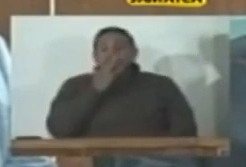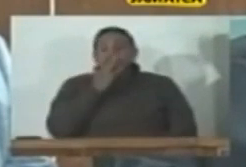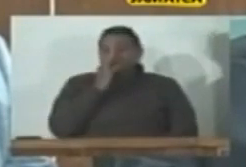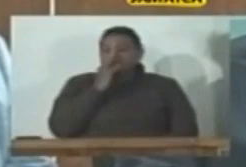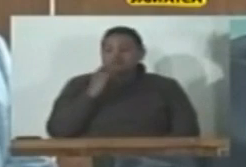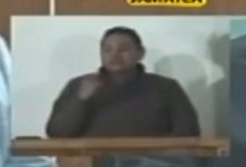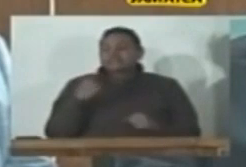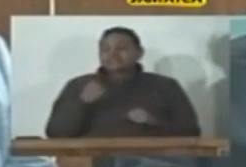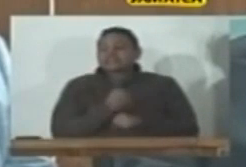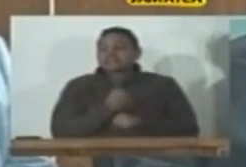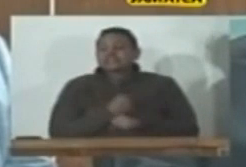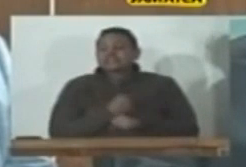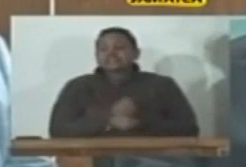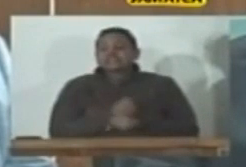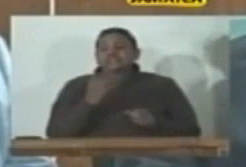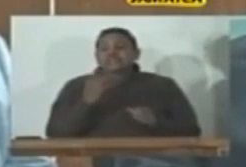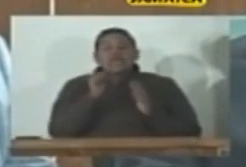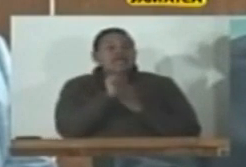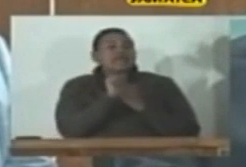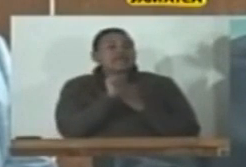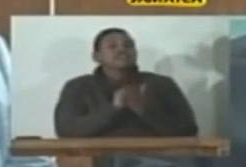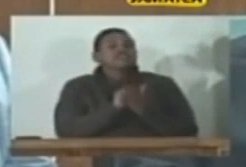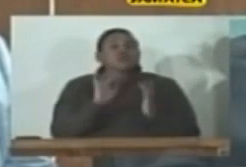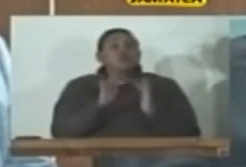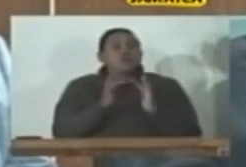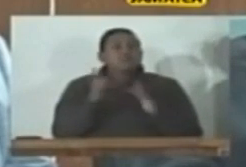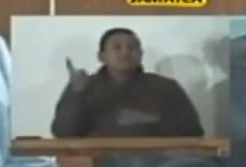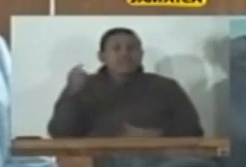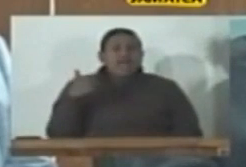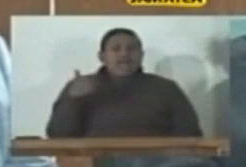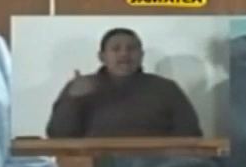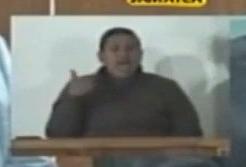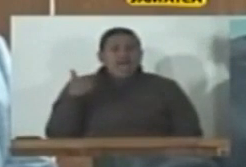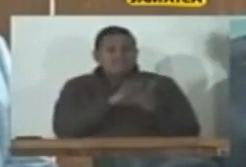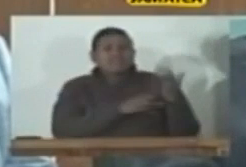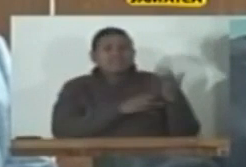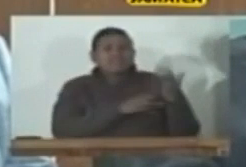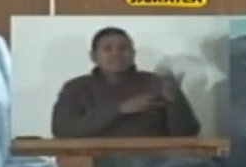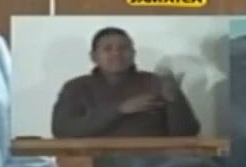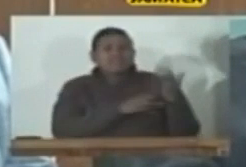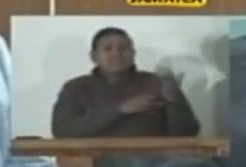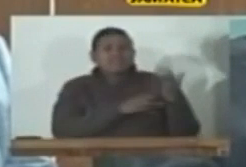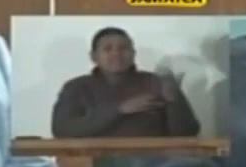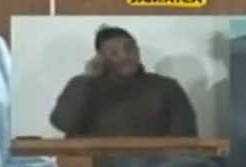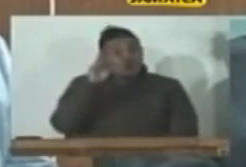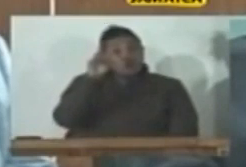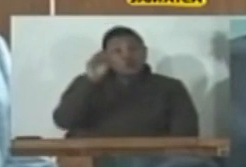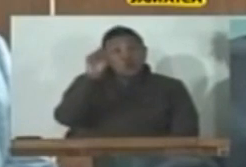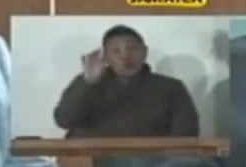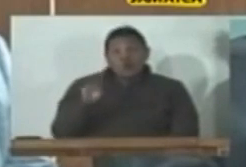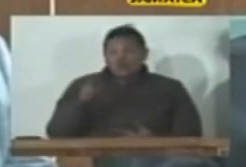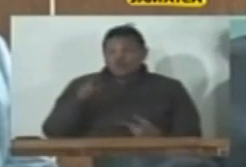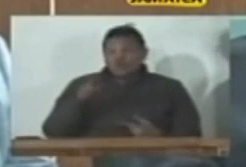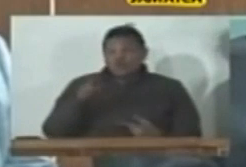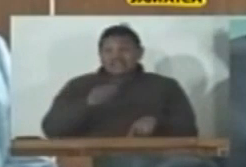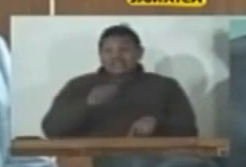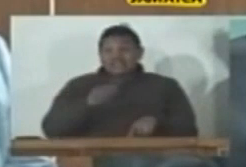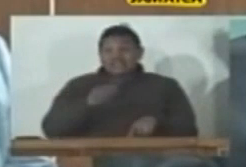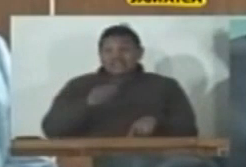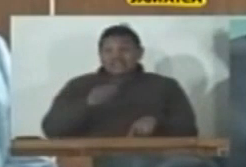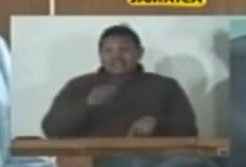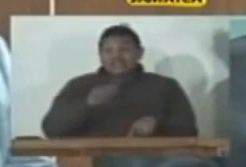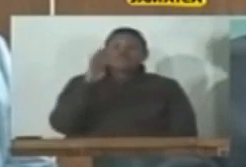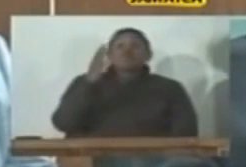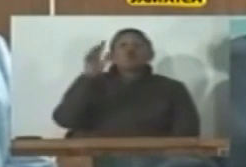table showing that for at least 2 quarters during that period, that is the 4th quarter of 2017 and the 1st quarter of